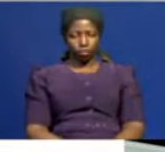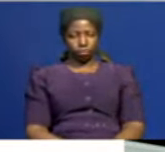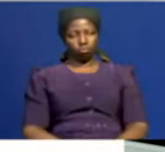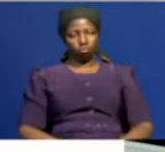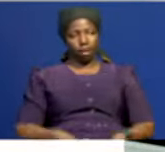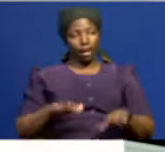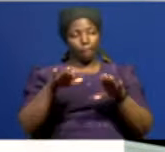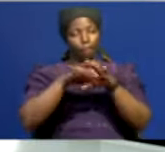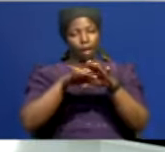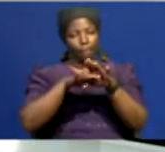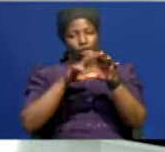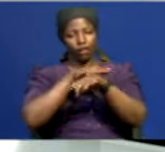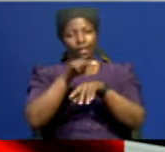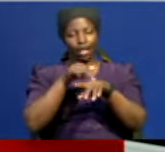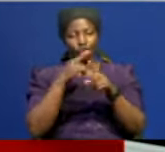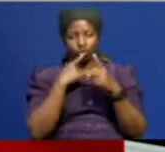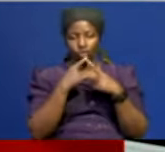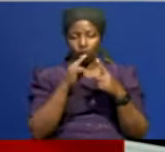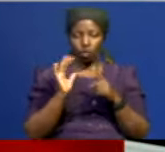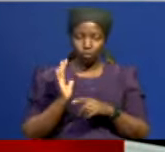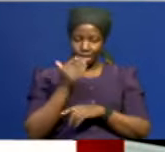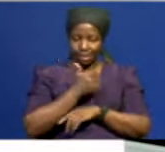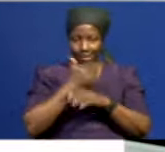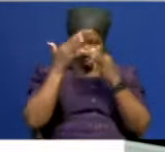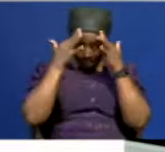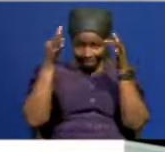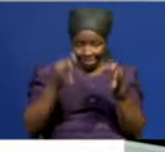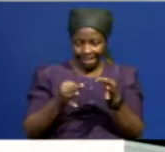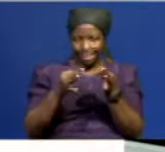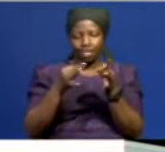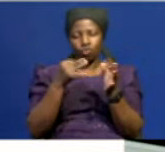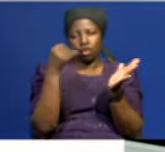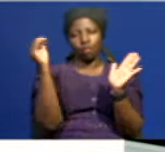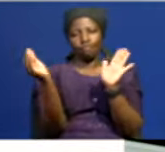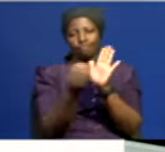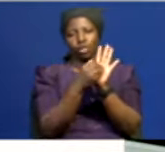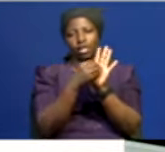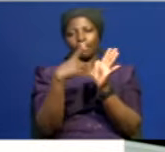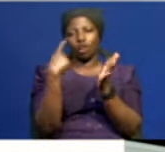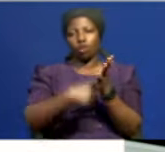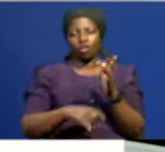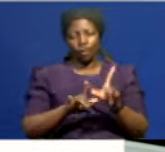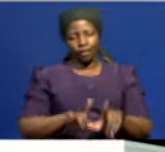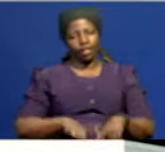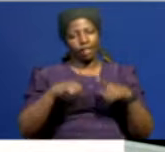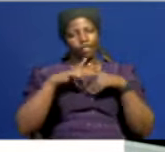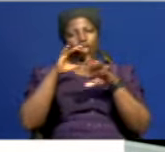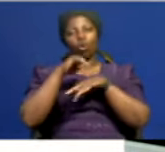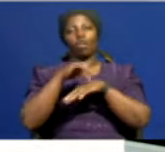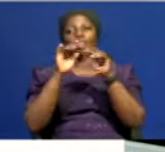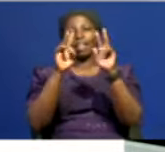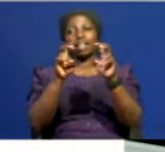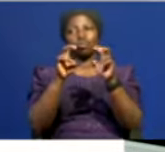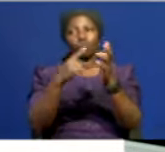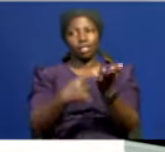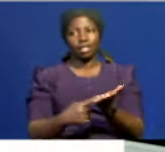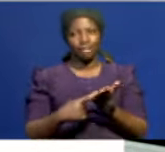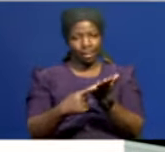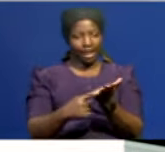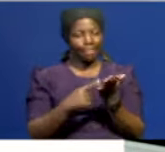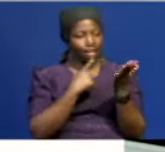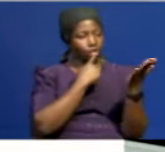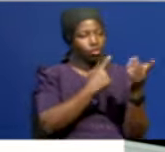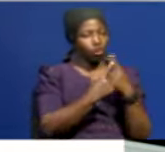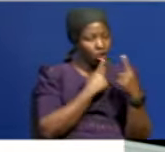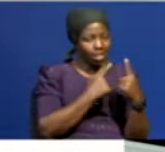Now, members of the National Dialogue Committee have resolved to include the cost of living on the issues being discussed. The dialogue team,